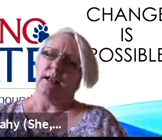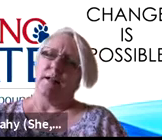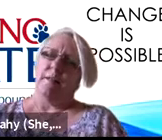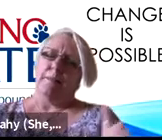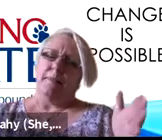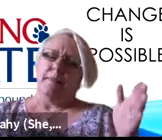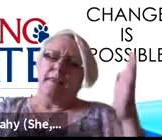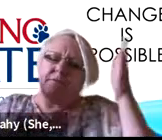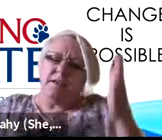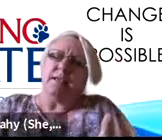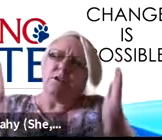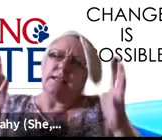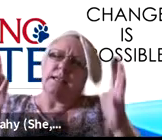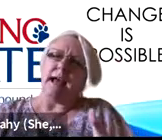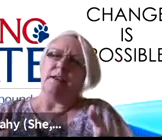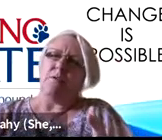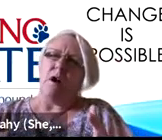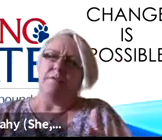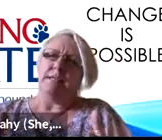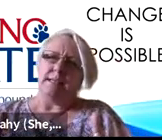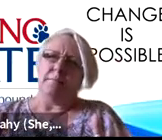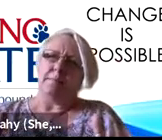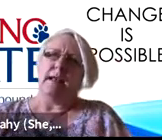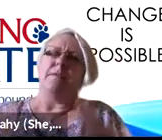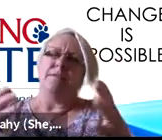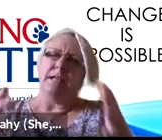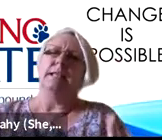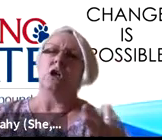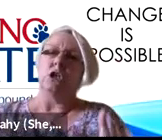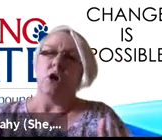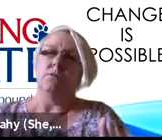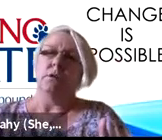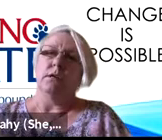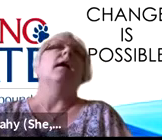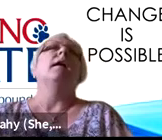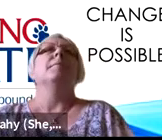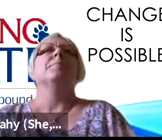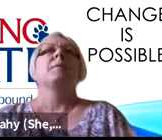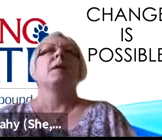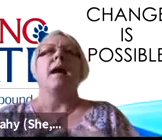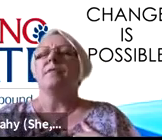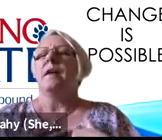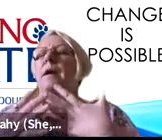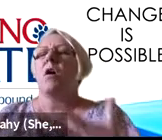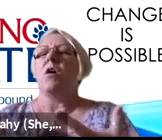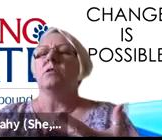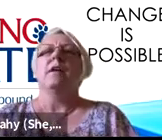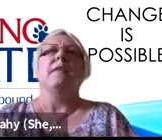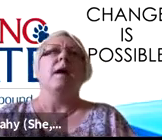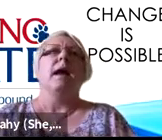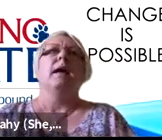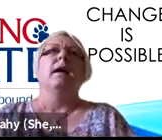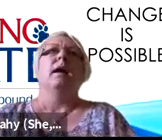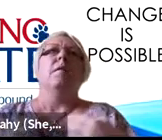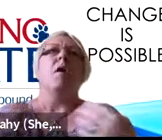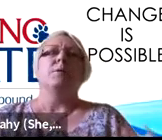education, they feel like they're in a silo oftentimes, and they feel like they're alone. I felt that way. Arnold felt